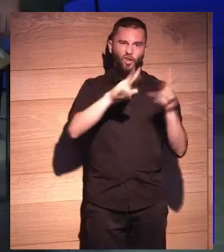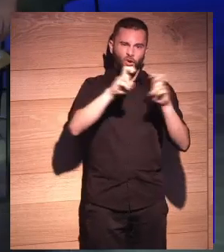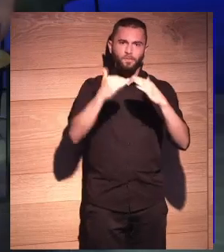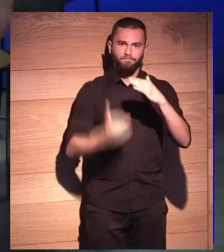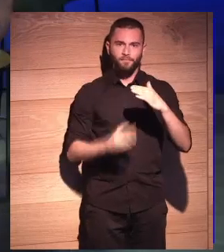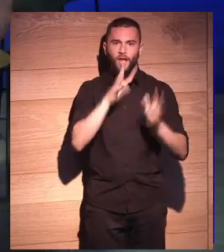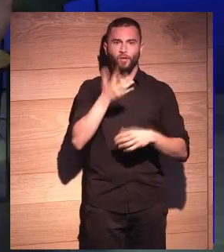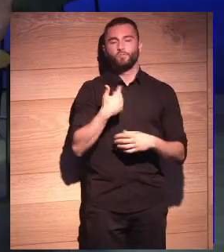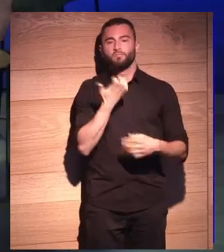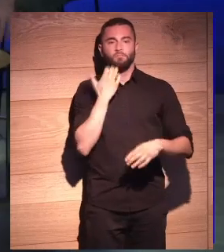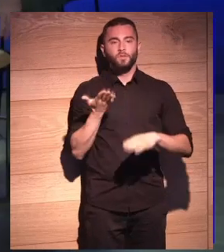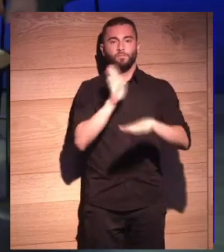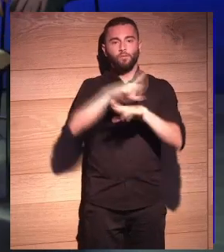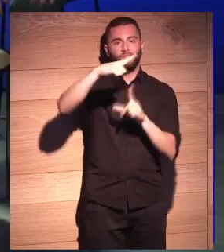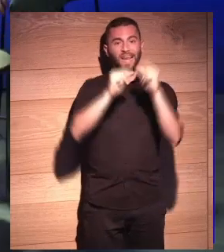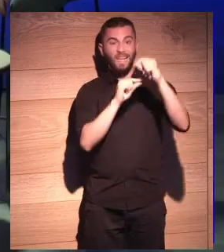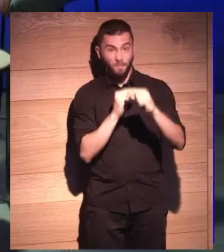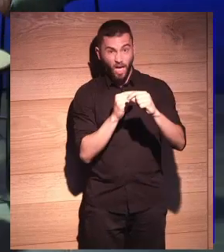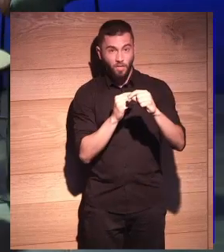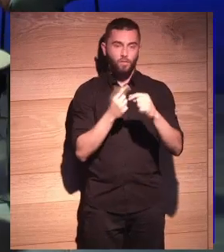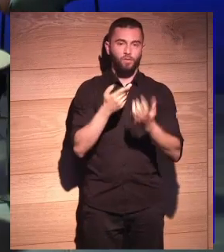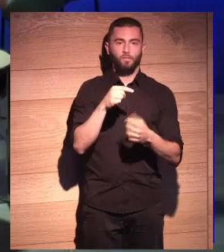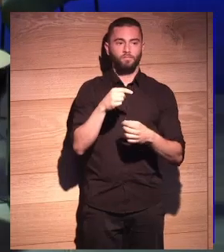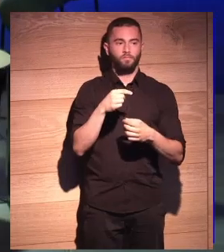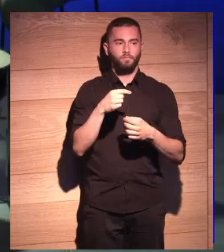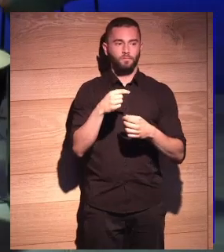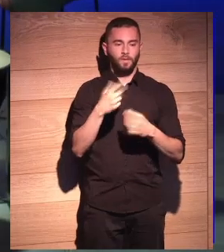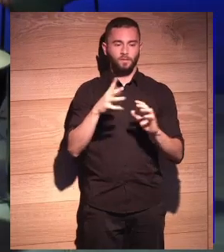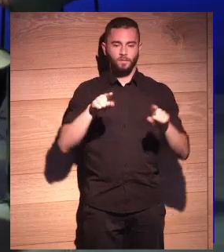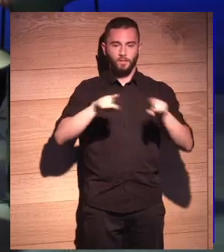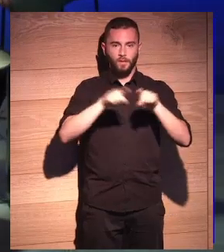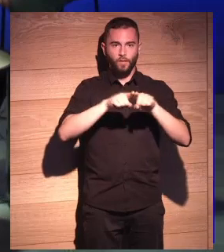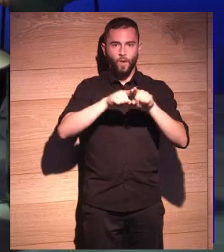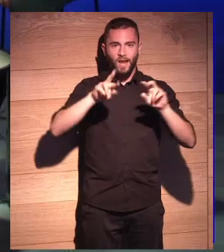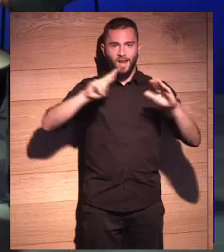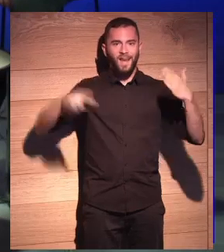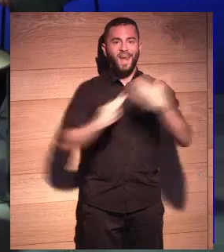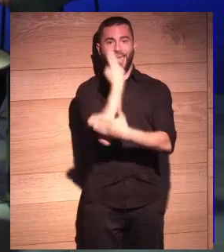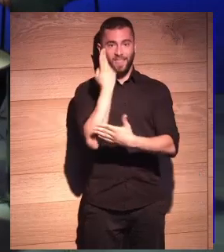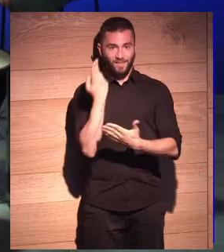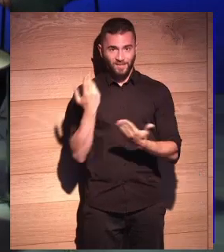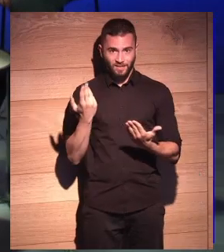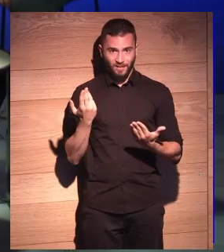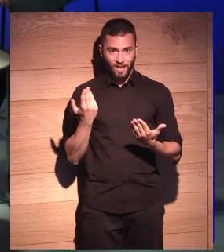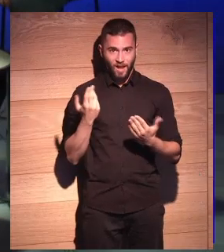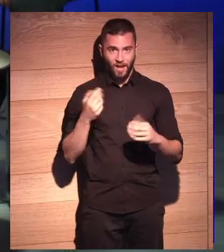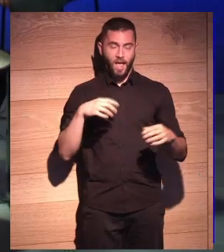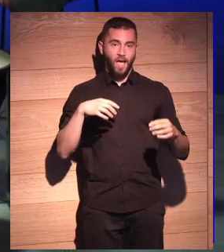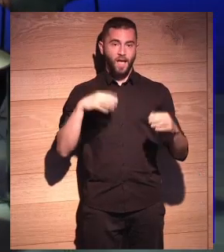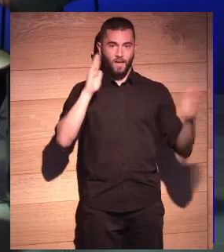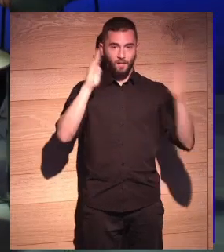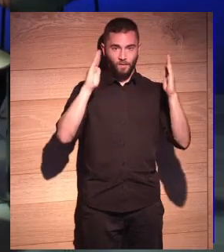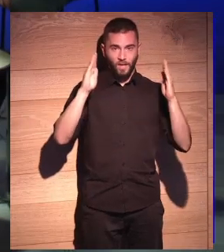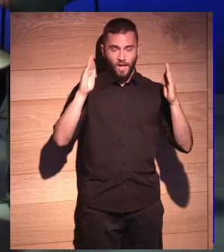are more innovative than the concept itself. What we